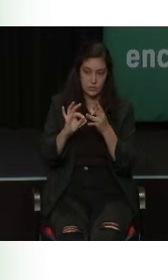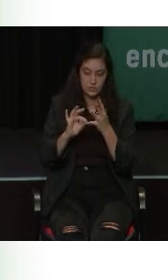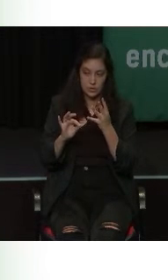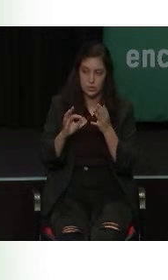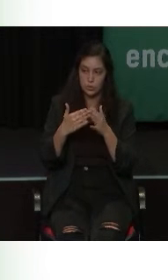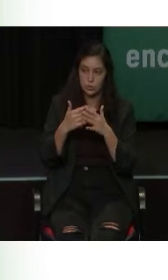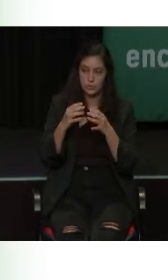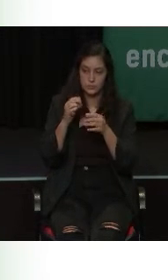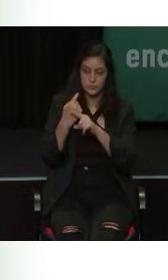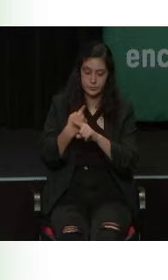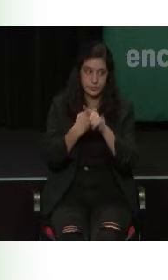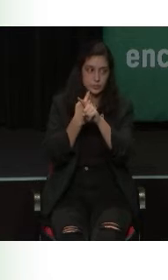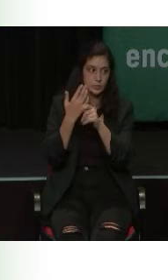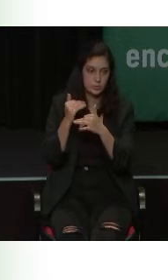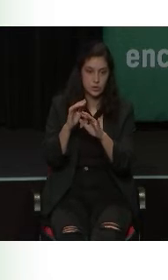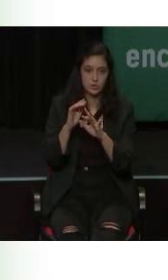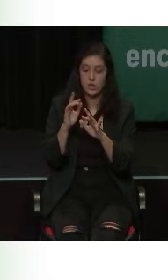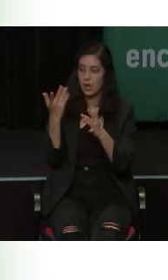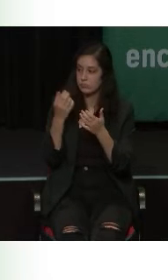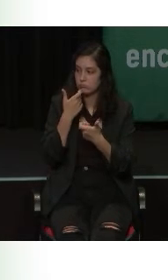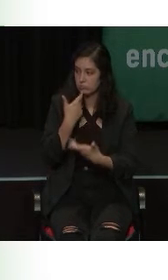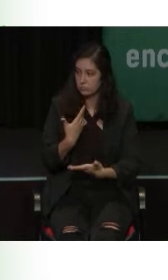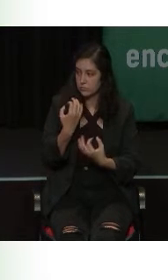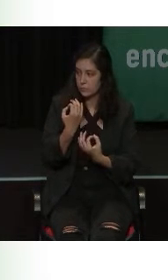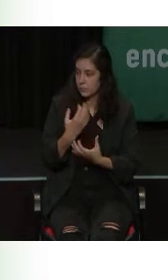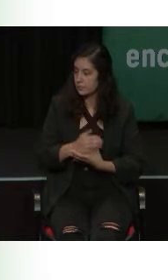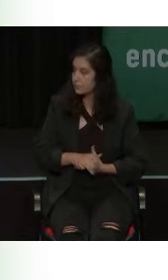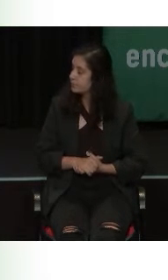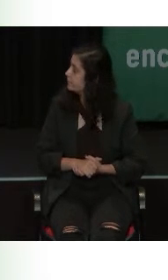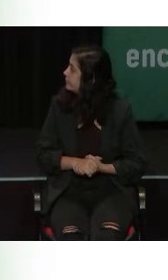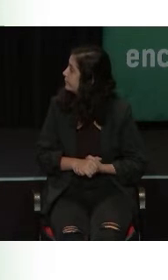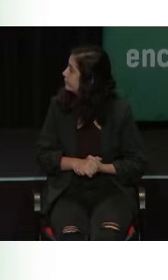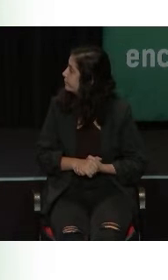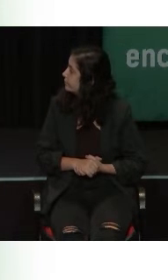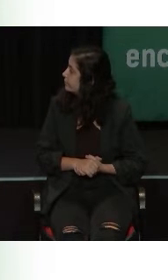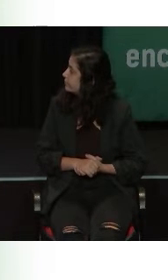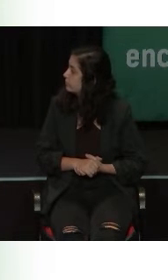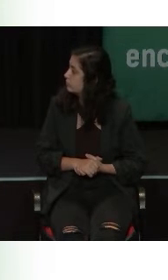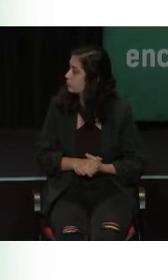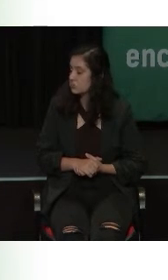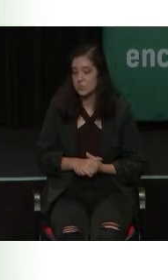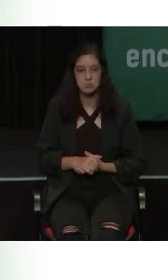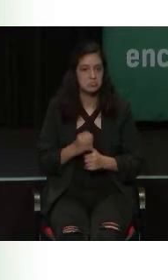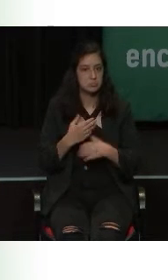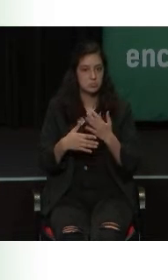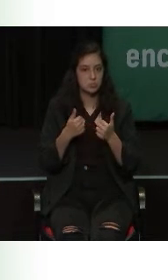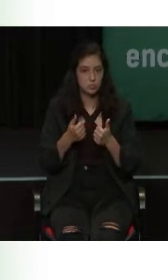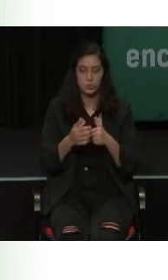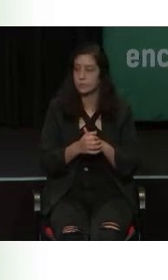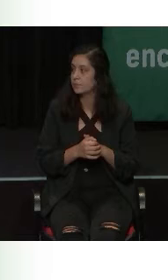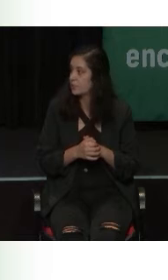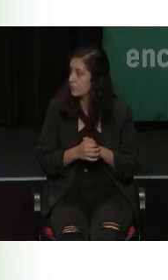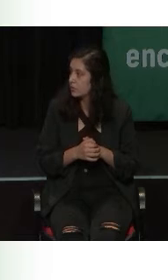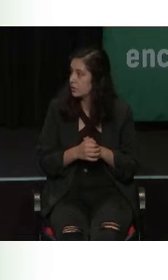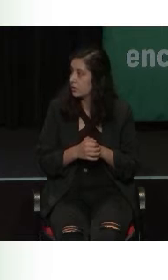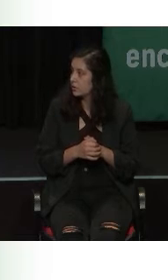and the stats, but this was a surprise, and good, probably.